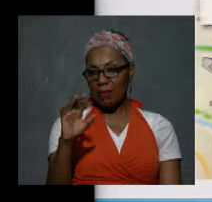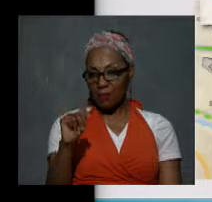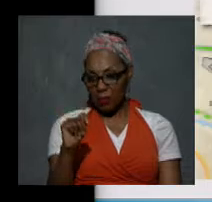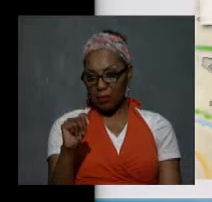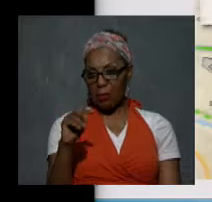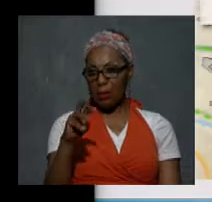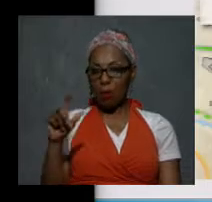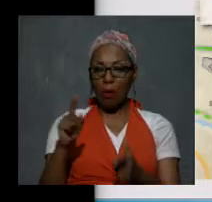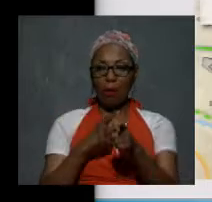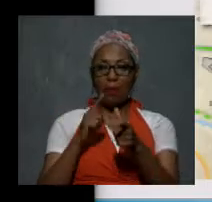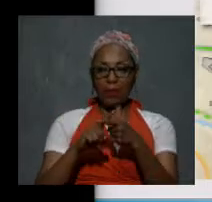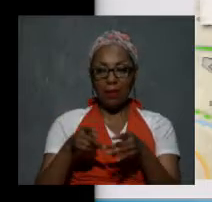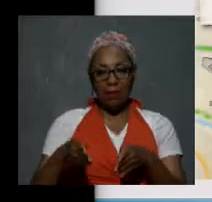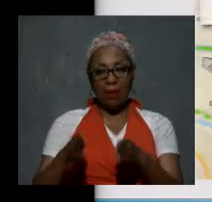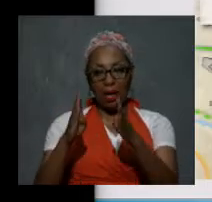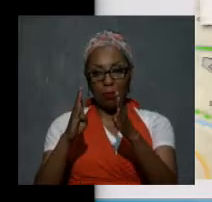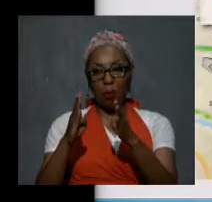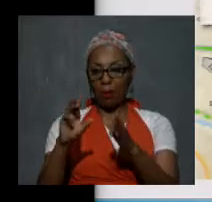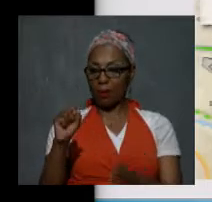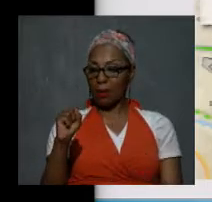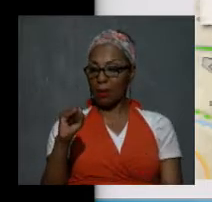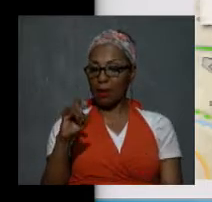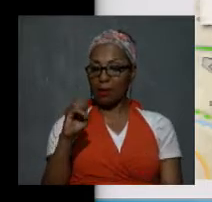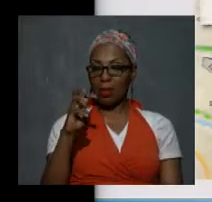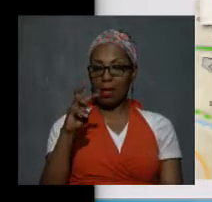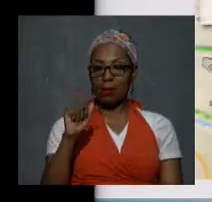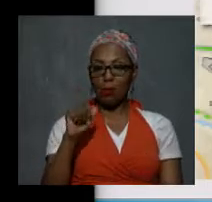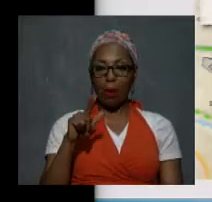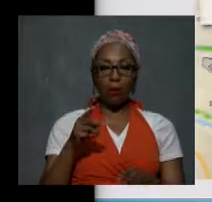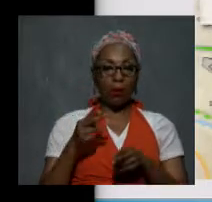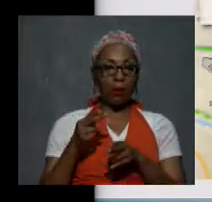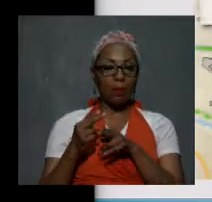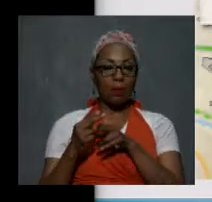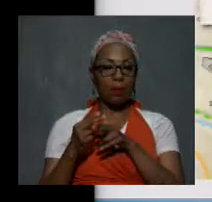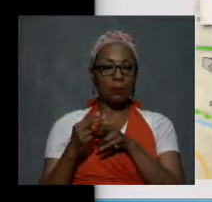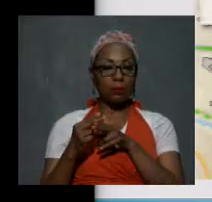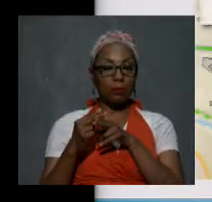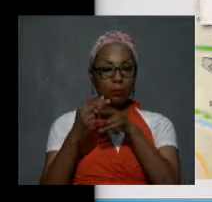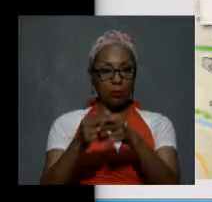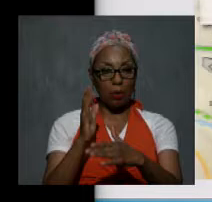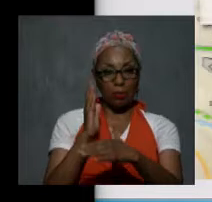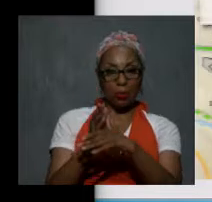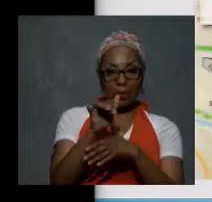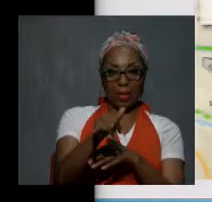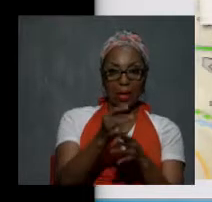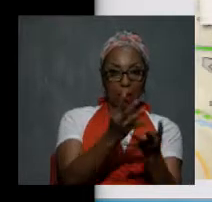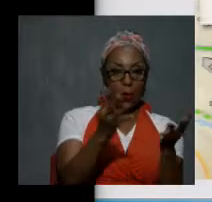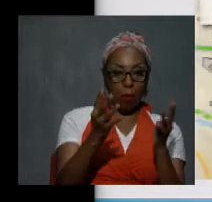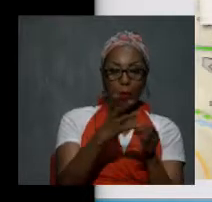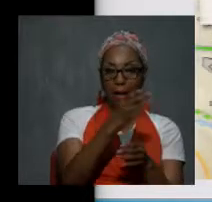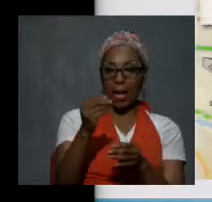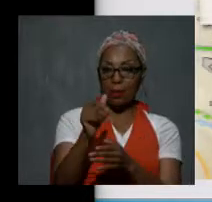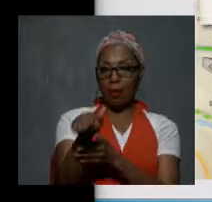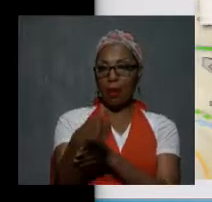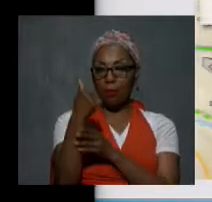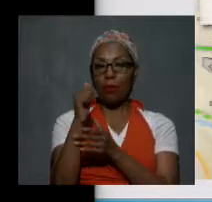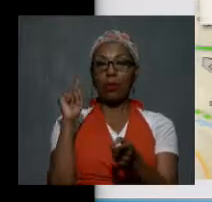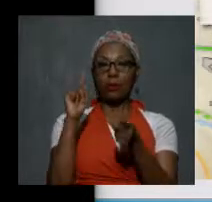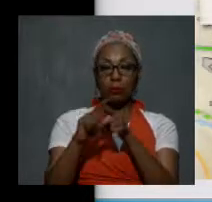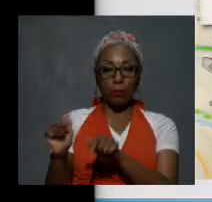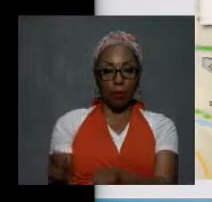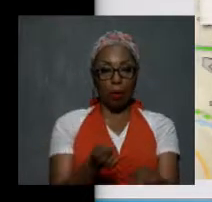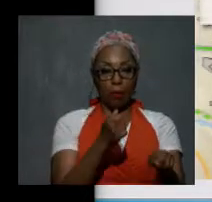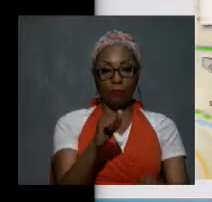the pathway sidewalk that was referred to is between that wall and another wall stepping up to the golf